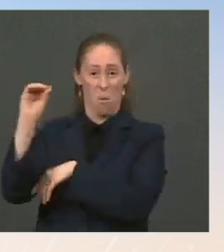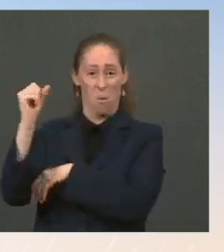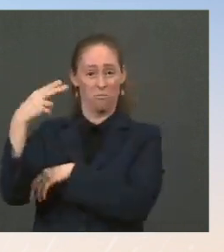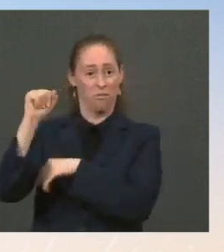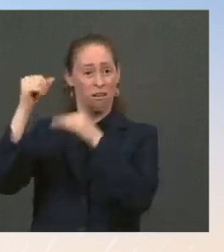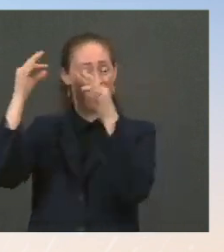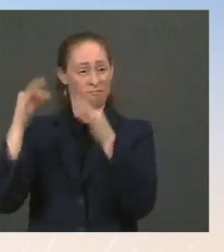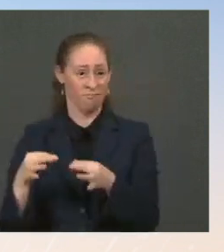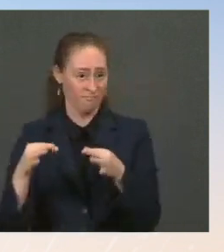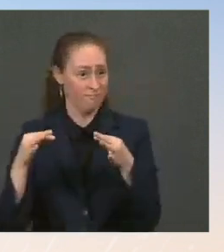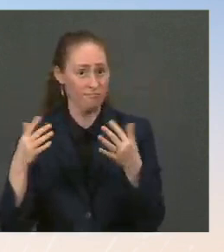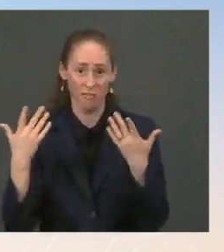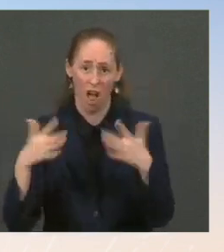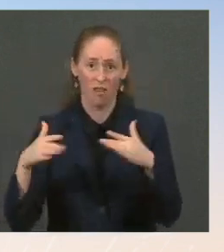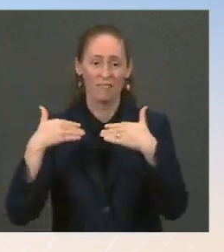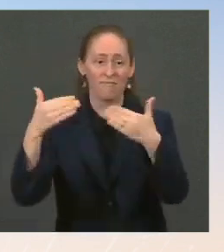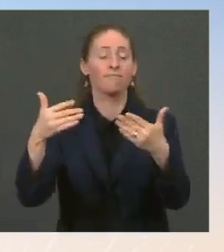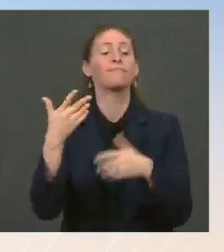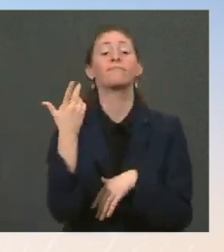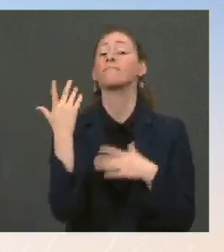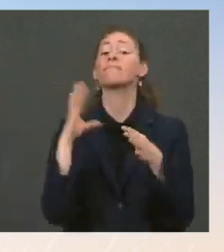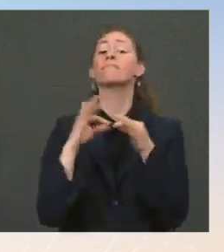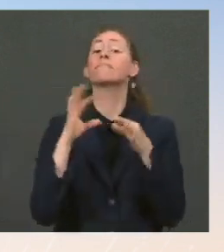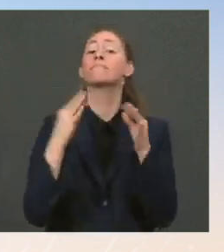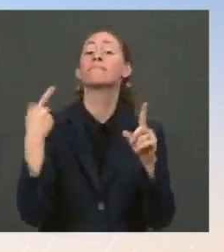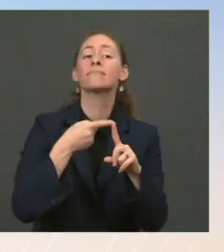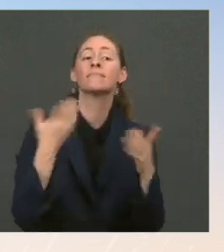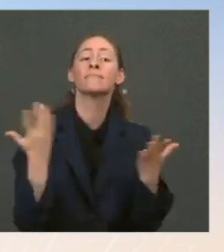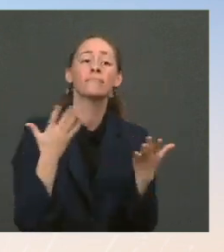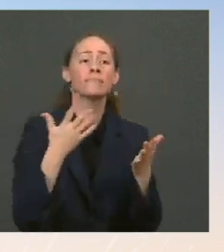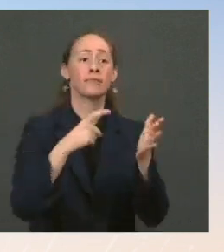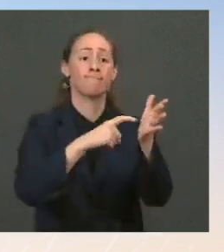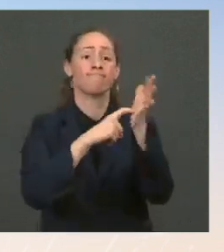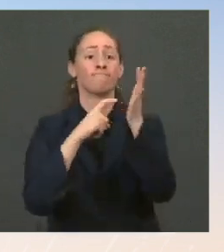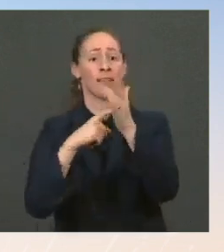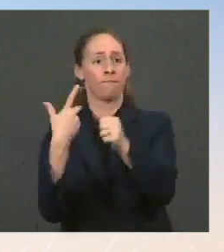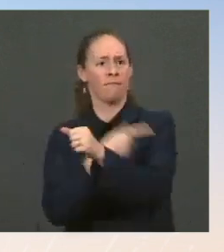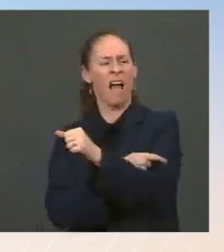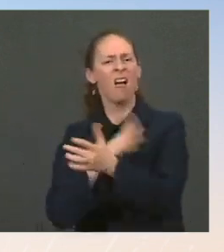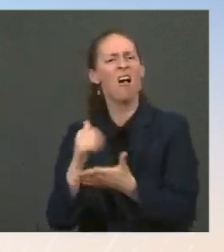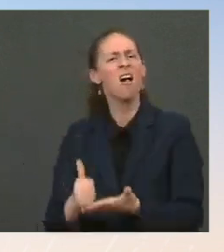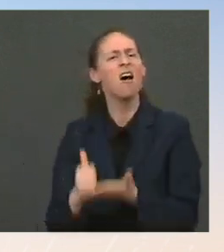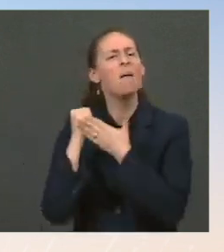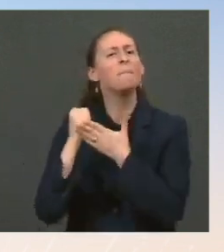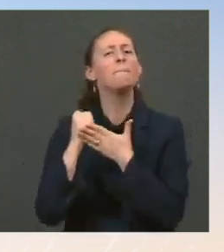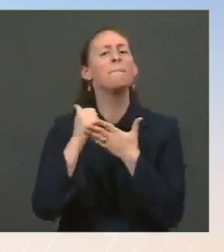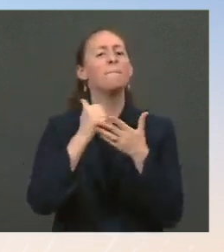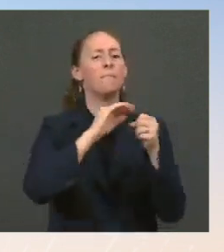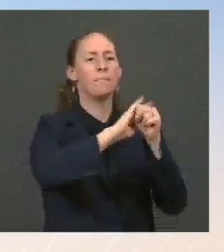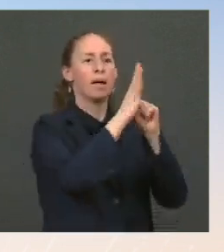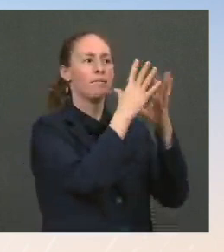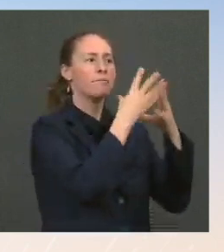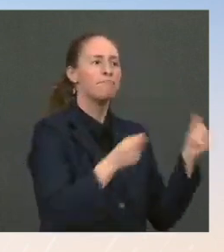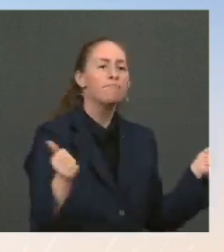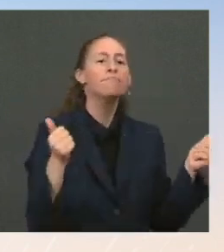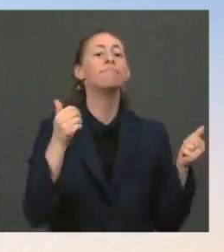Vaccination requirements get more people vaccinated, helping to end the pandemic and strengthen the economy. That's why he's leading